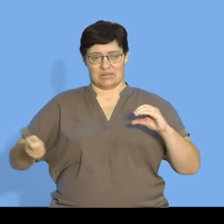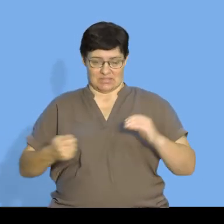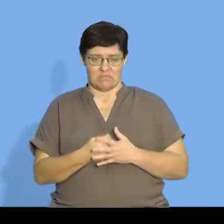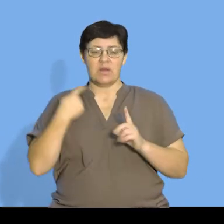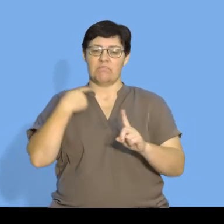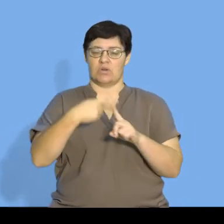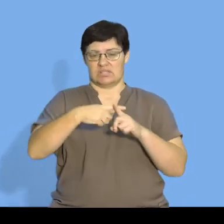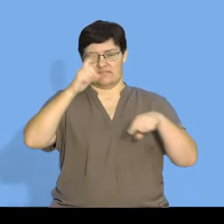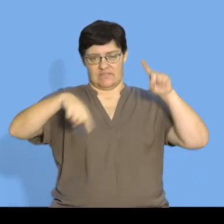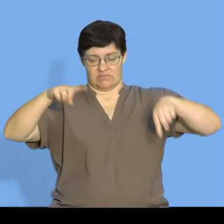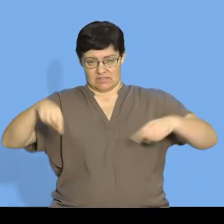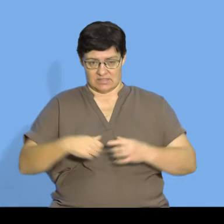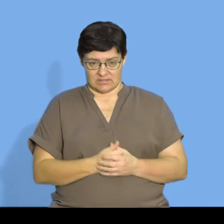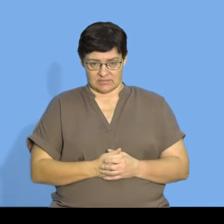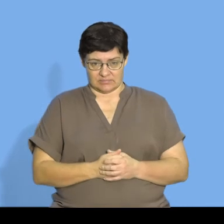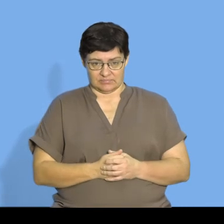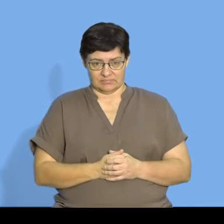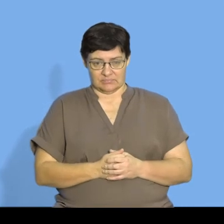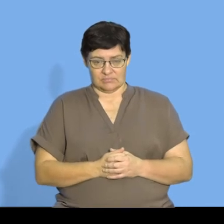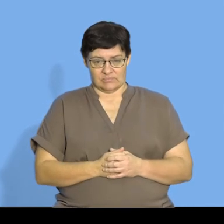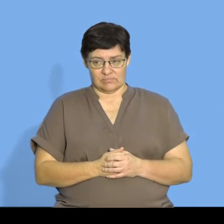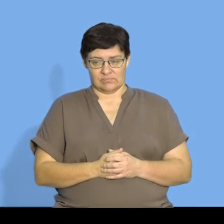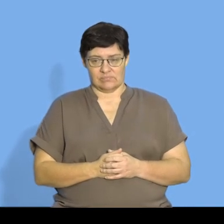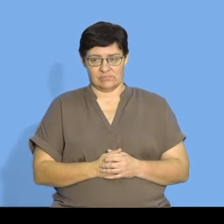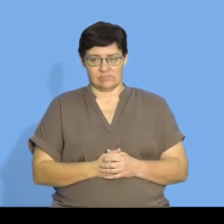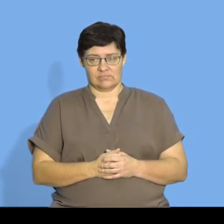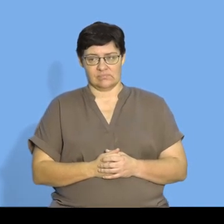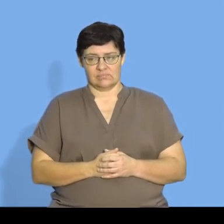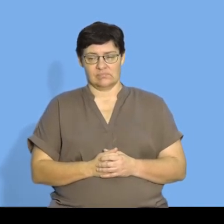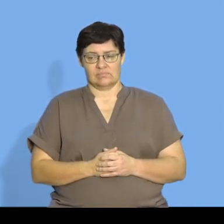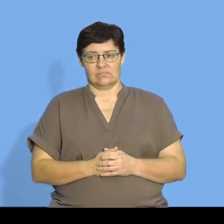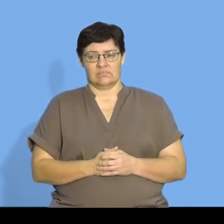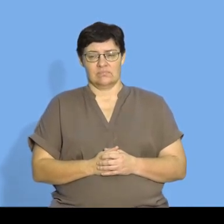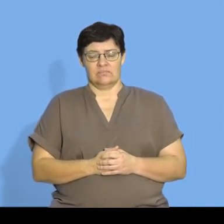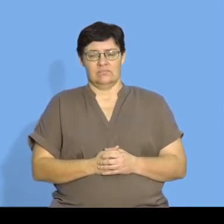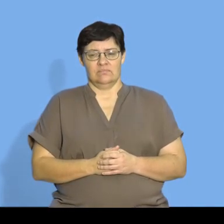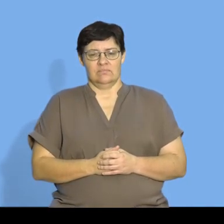that you had a positive variance. Okay, now,